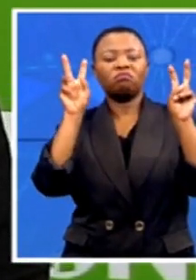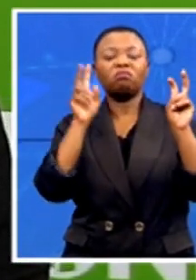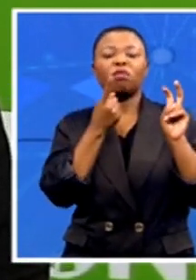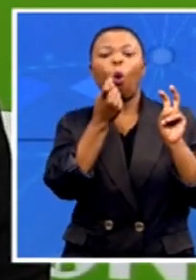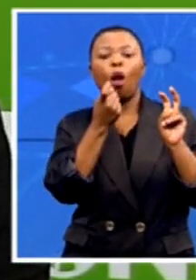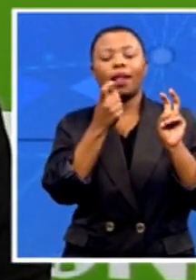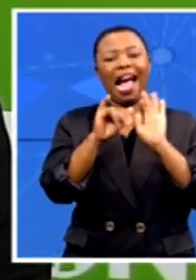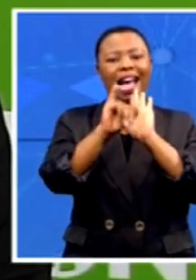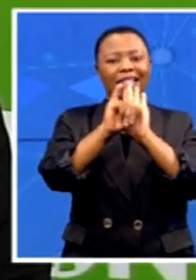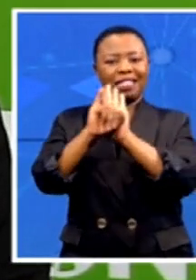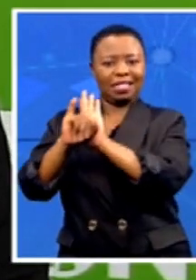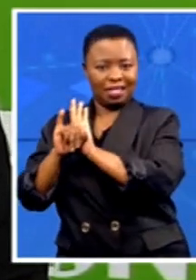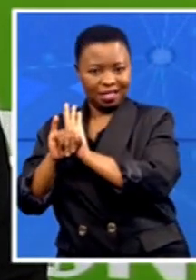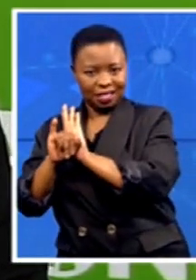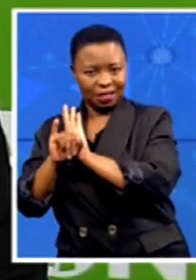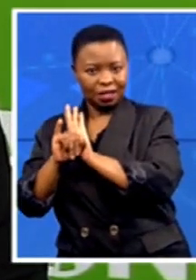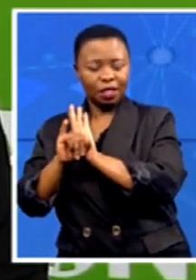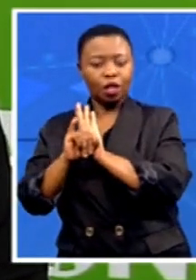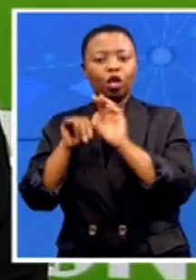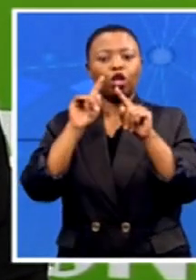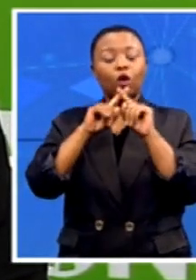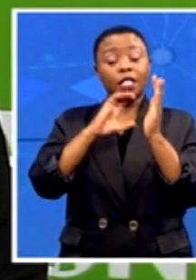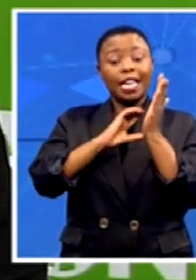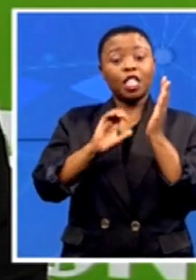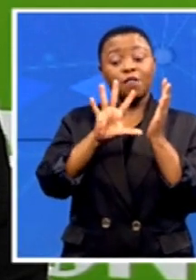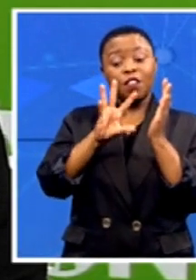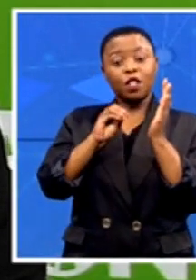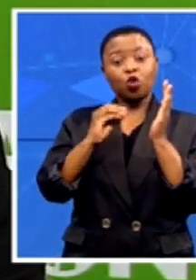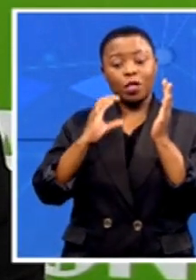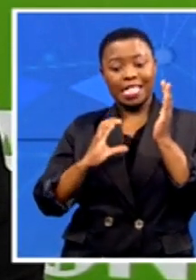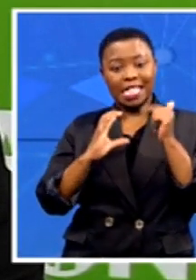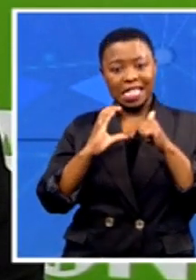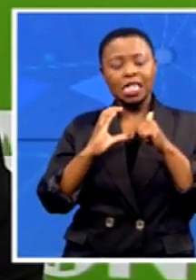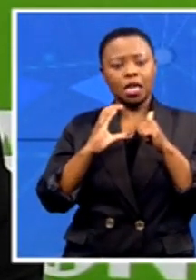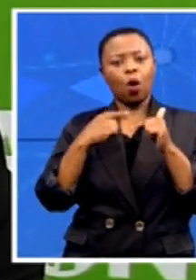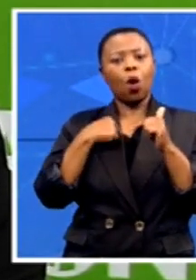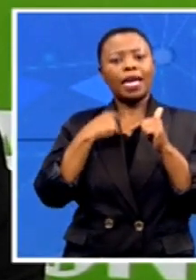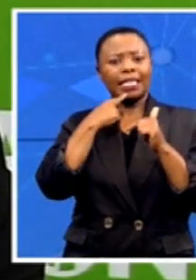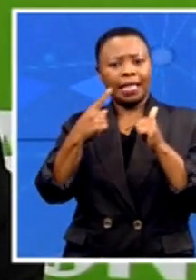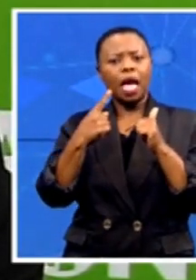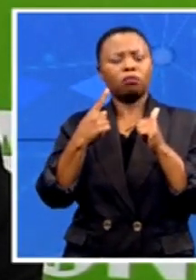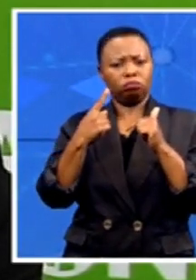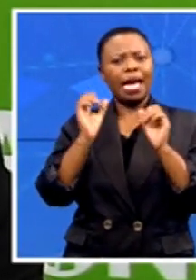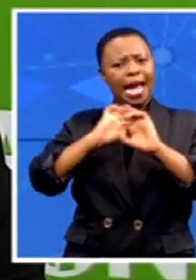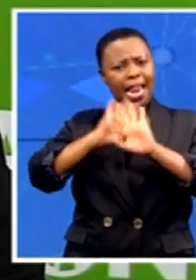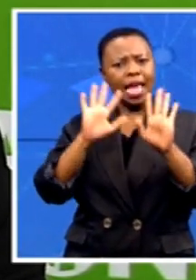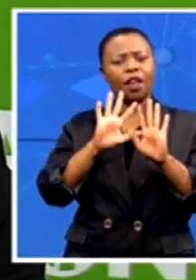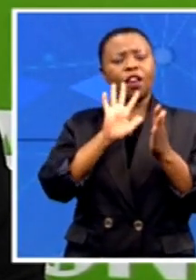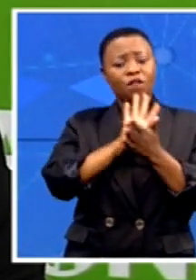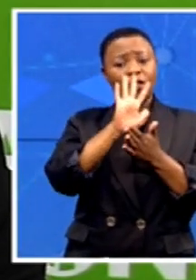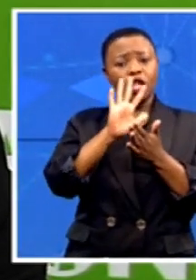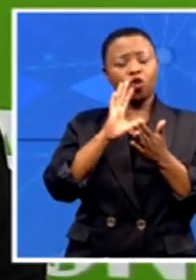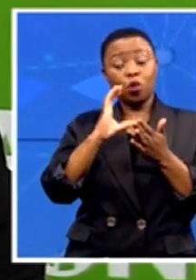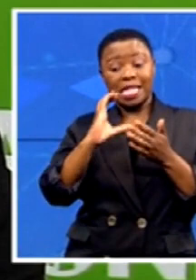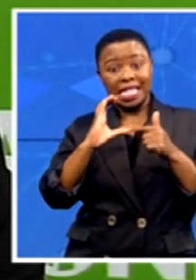Section 15.2c, in which we say that it is clear that Section 15.2c allows political parties an